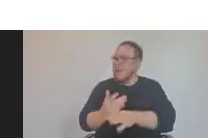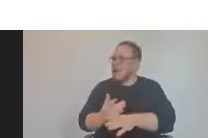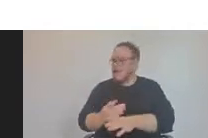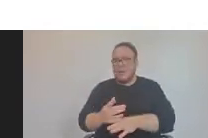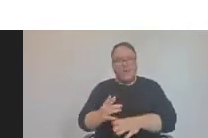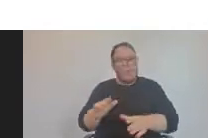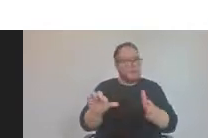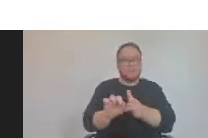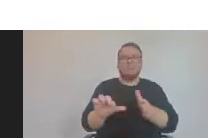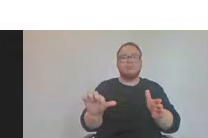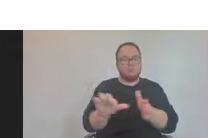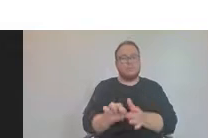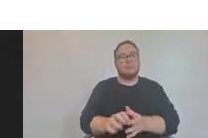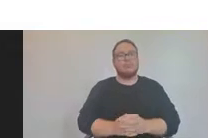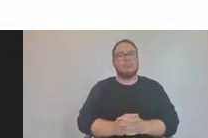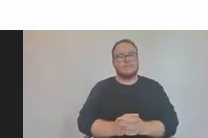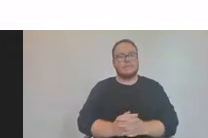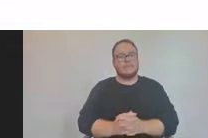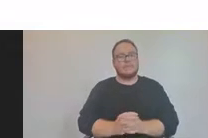please?